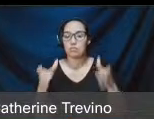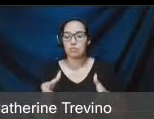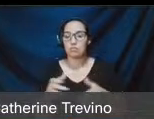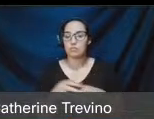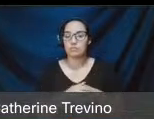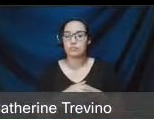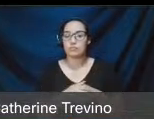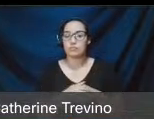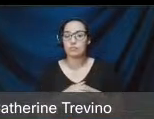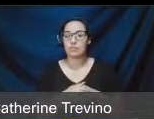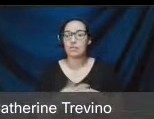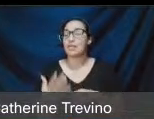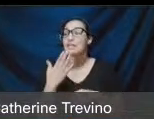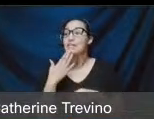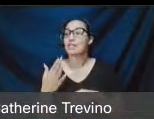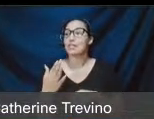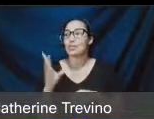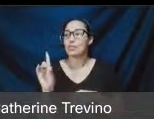Thank you, Dr. Peterson.